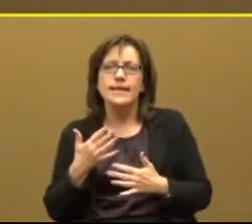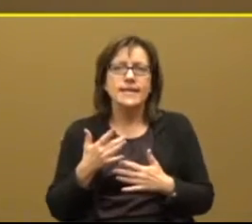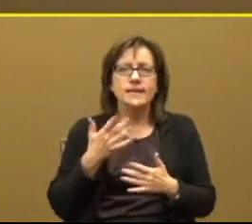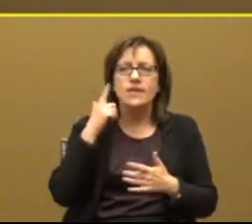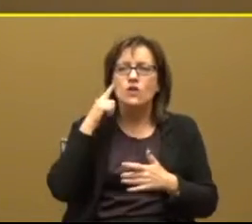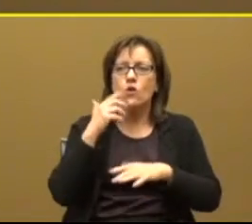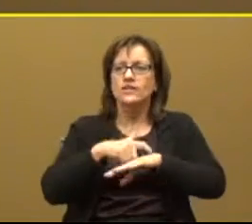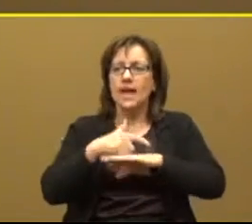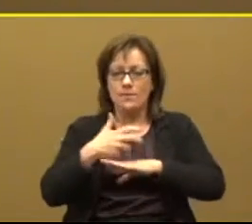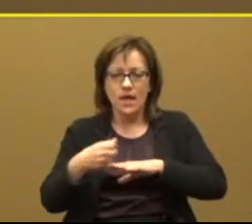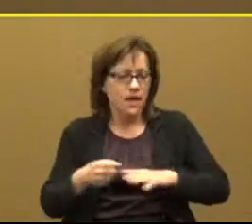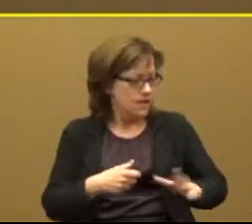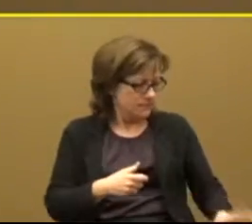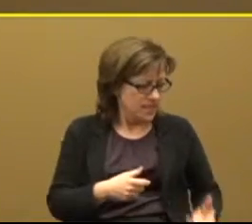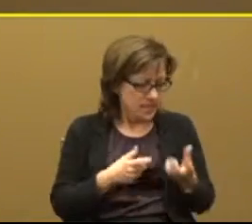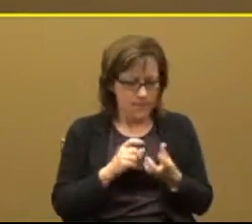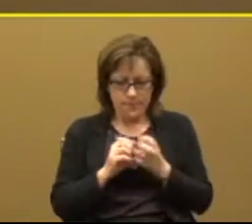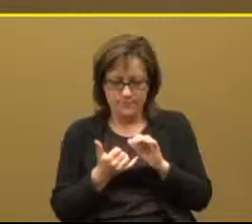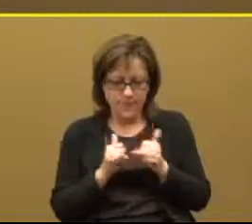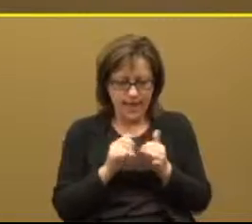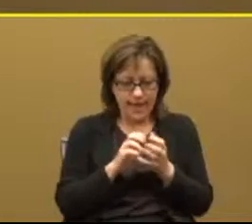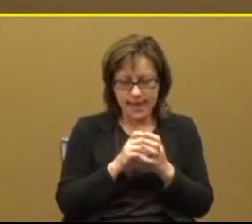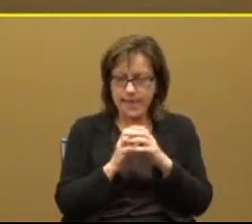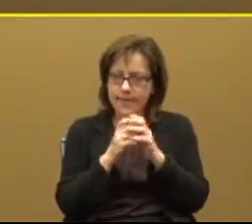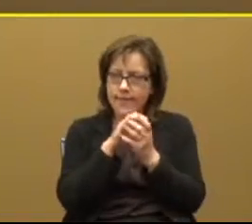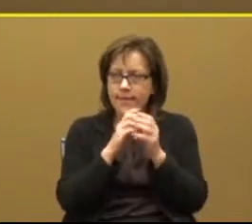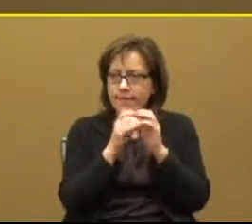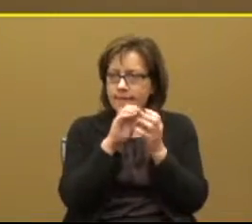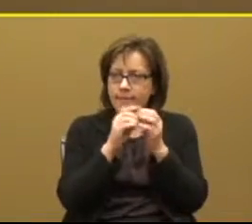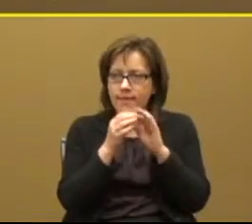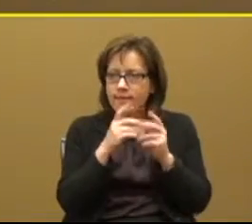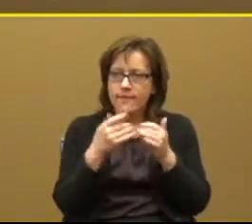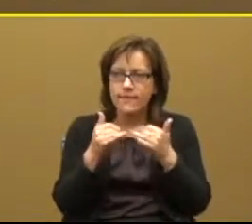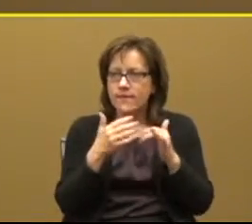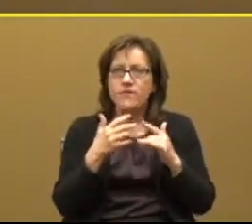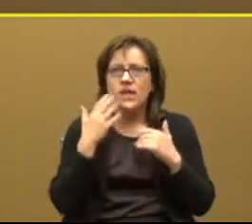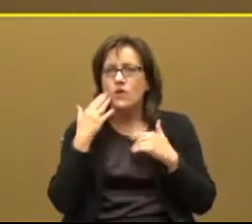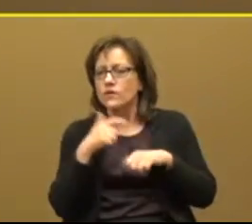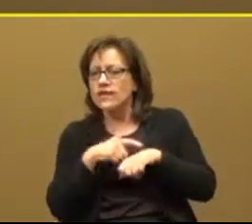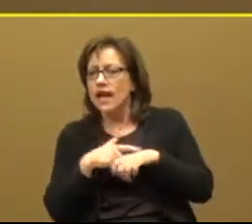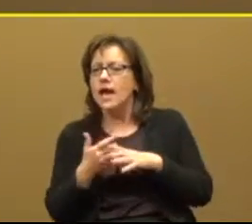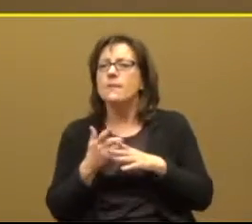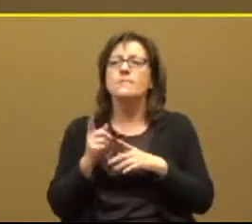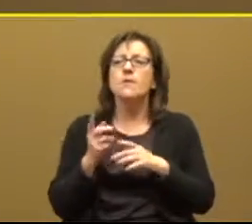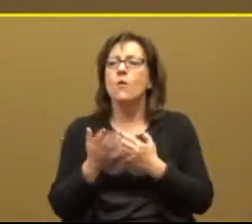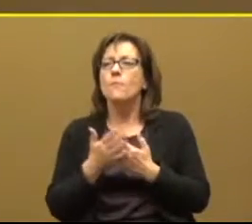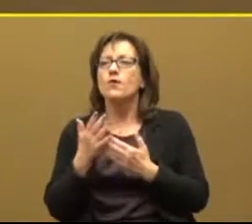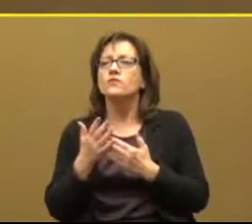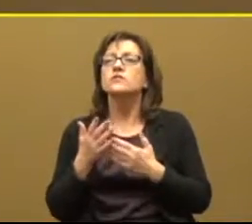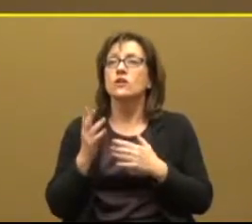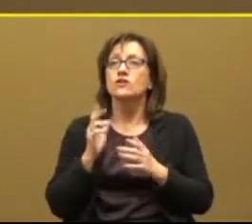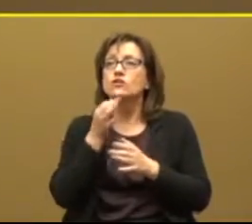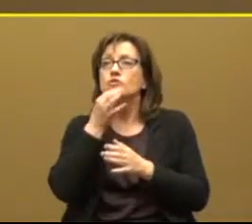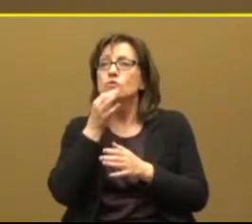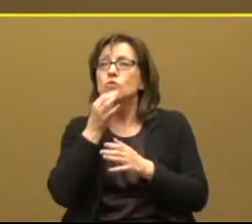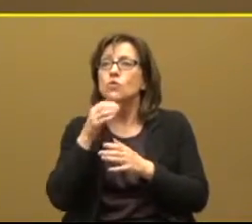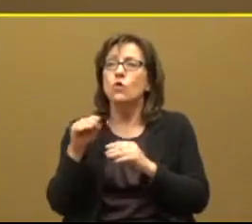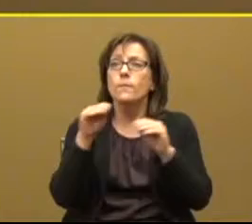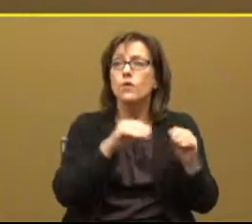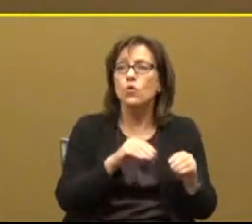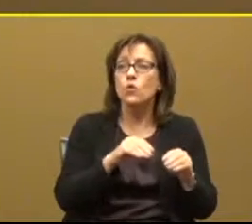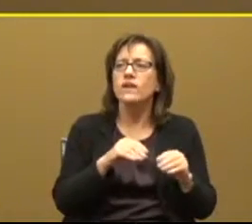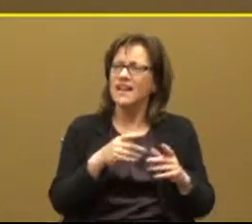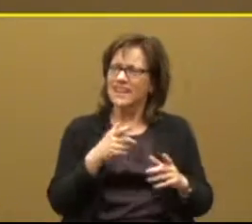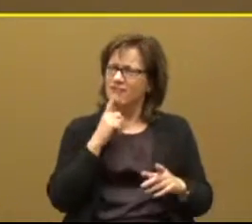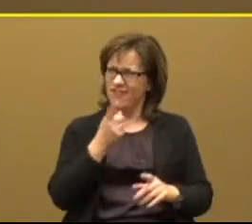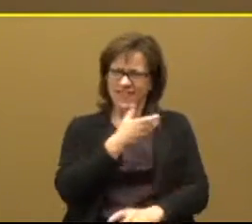out and the weight chair is almost time, and they're going to move and change to a different activity. That's really empowering the